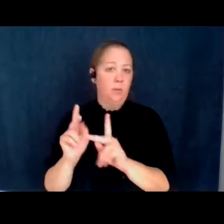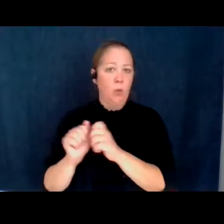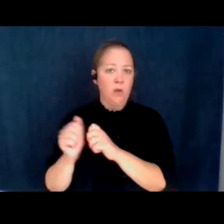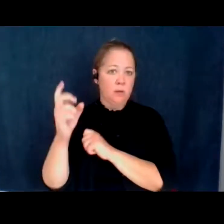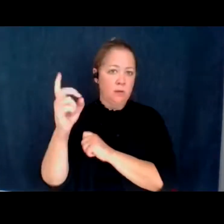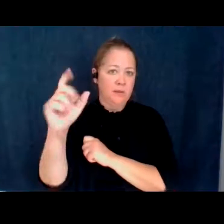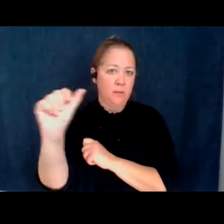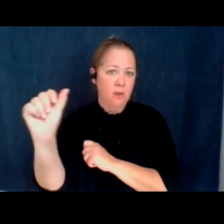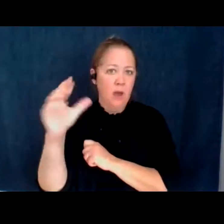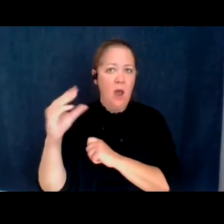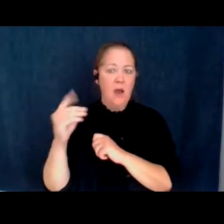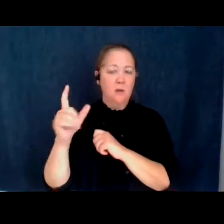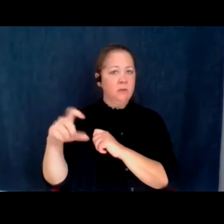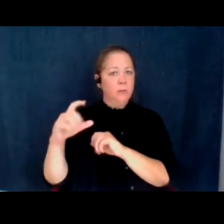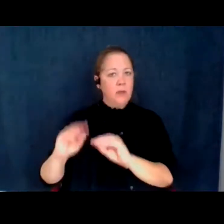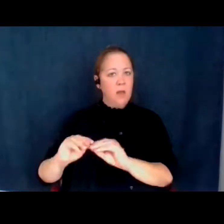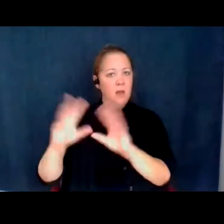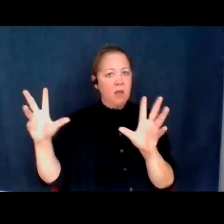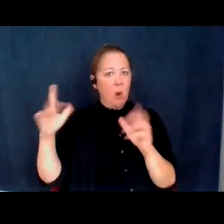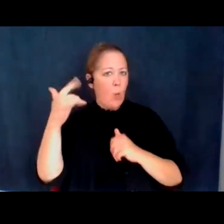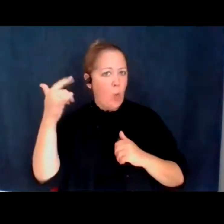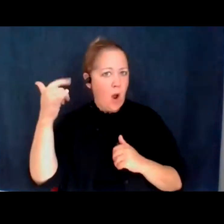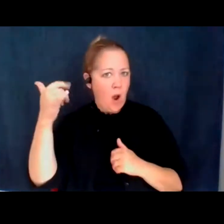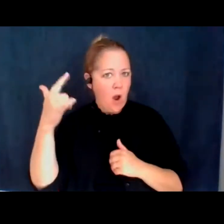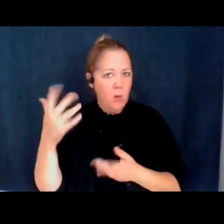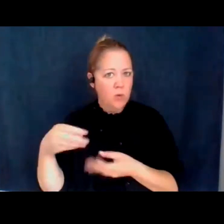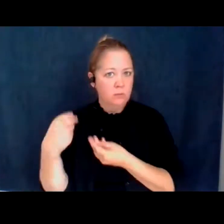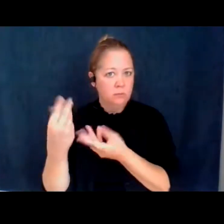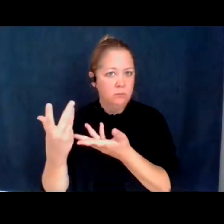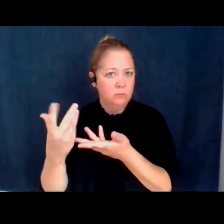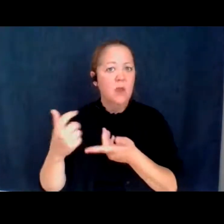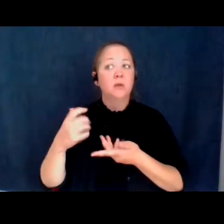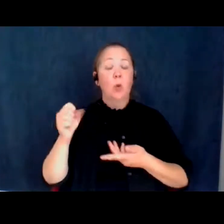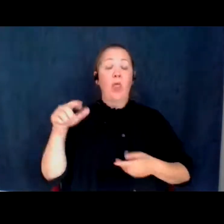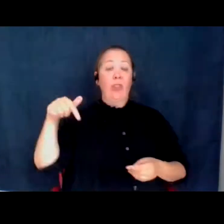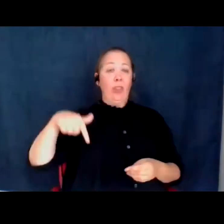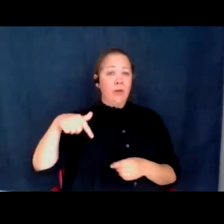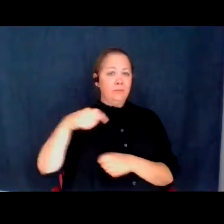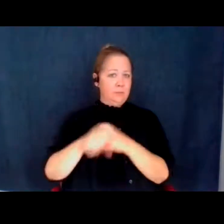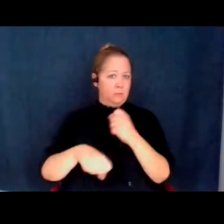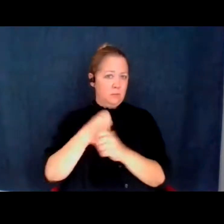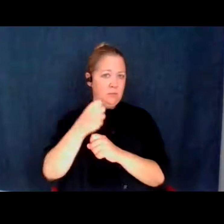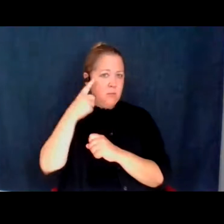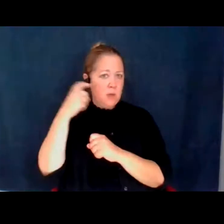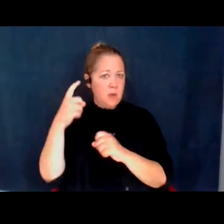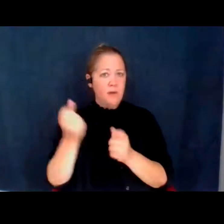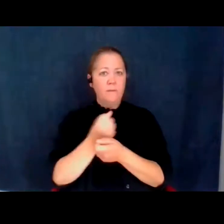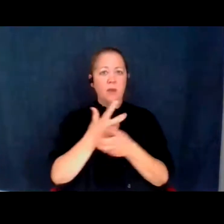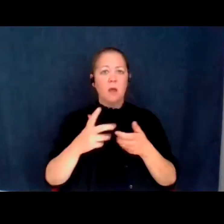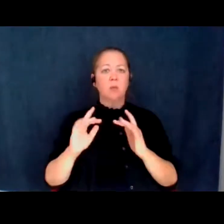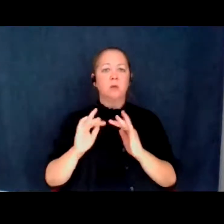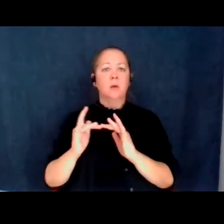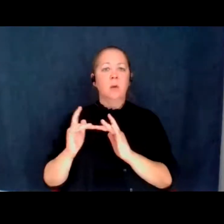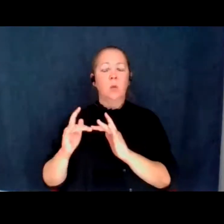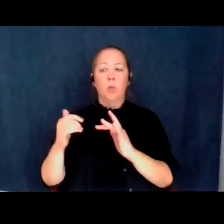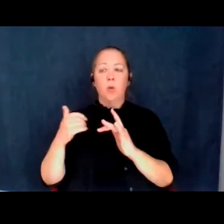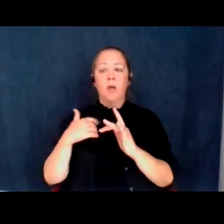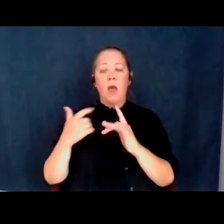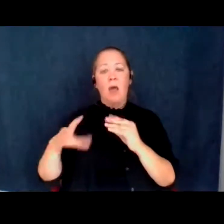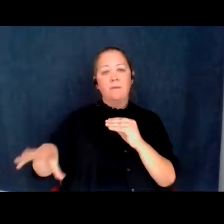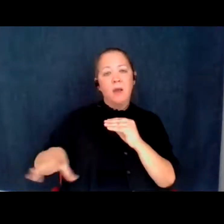this? So this year, because everything was in the virtual setting, we were able to have an additional reentry workshop